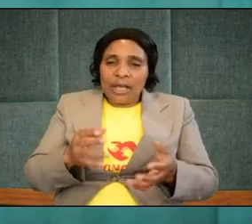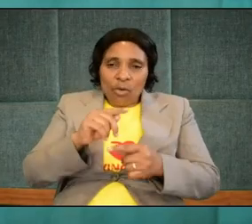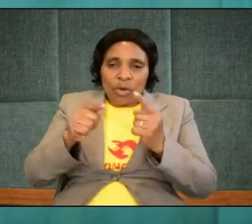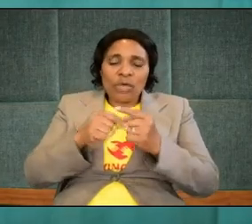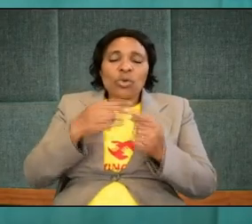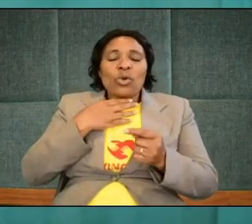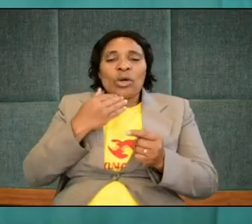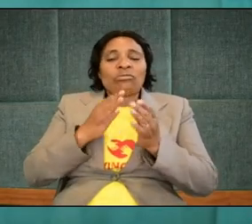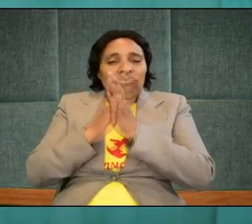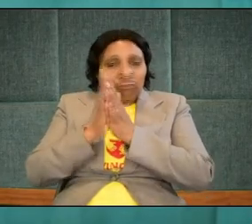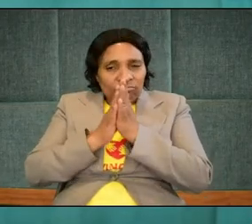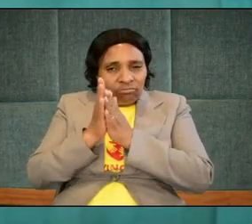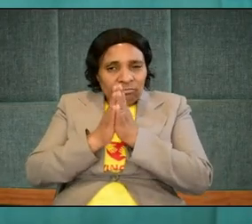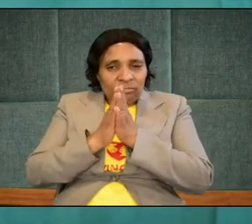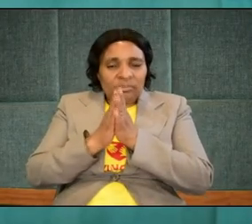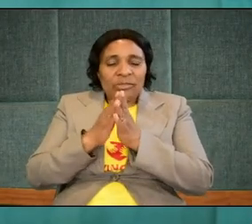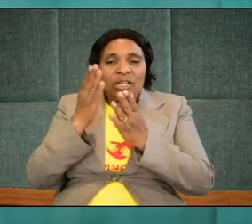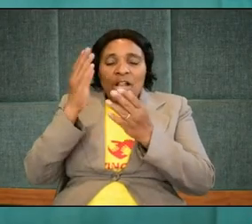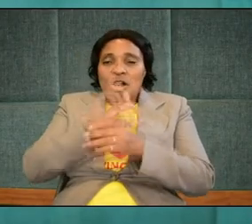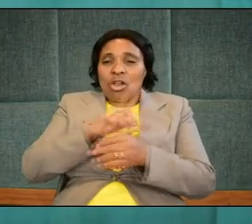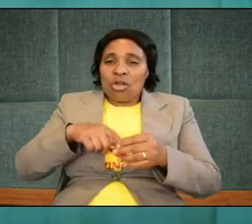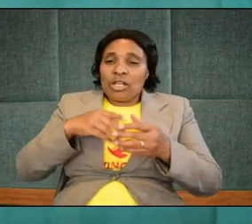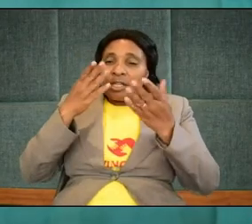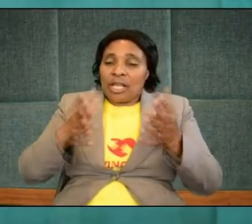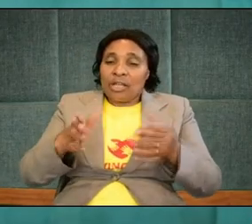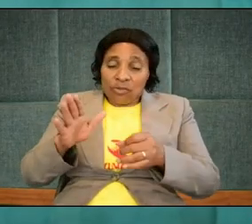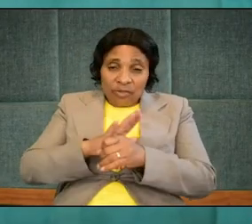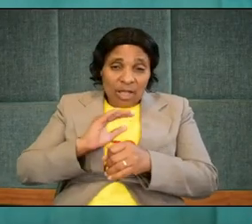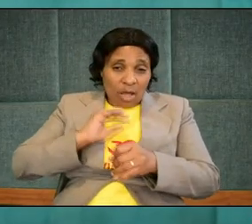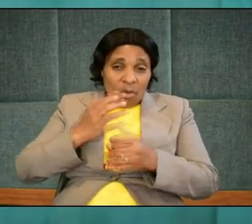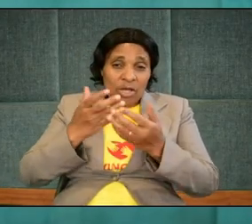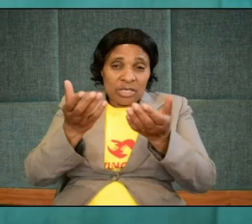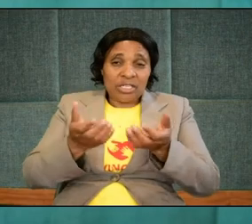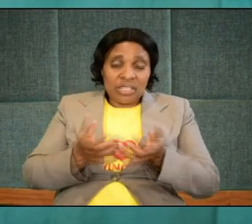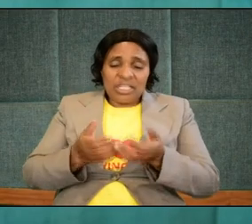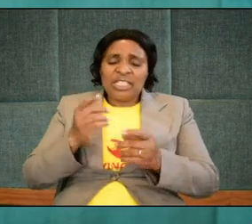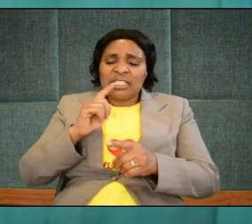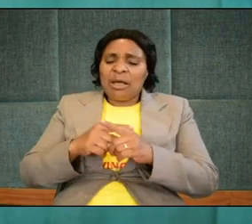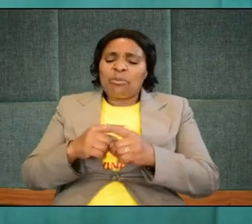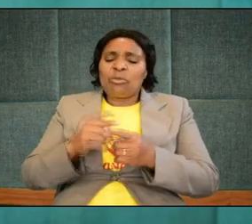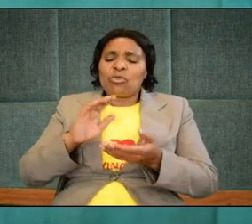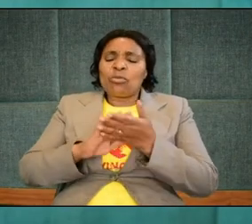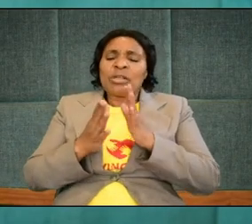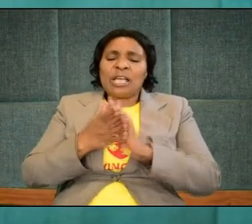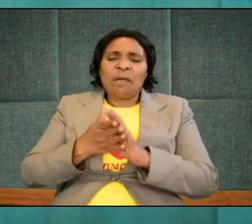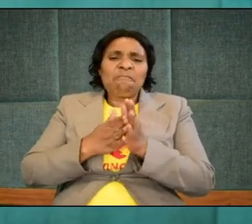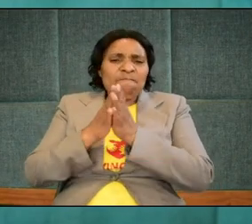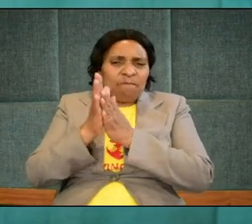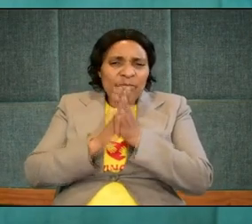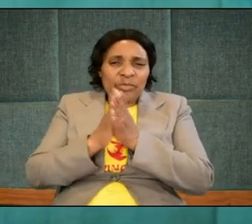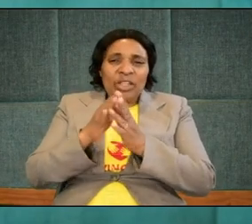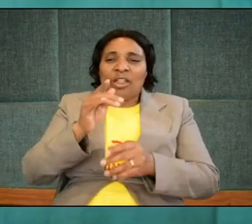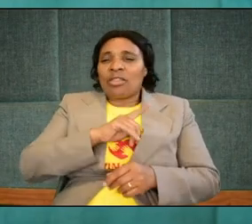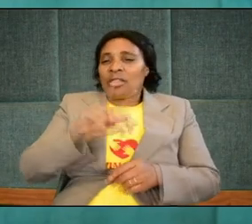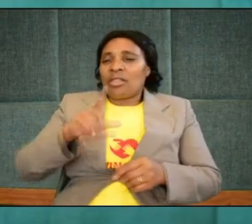Lord seeks to fulfill our needs. Because when we are anxious, it grieves his spirit. So the Lord,